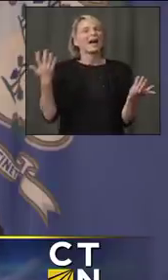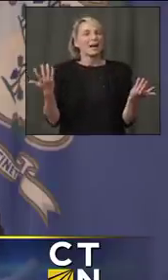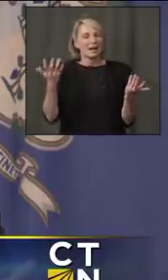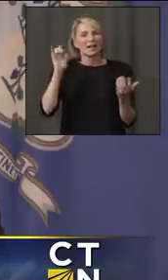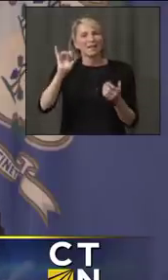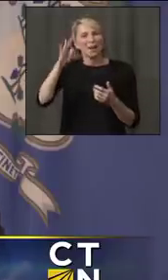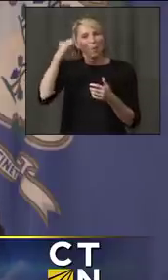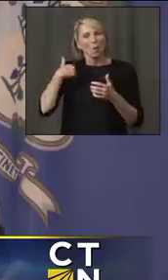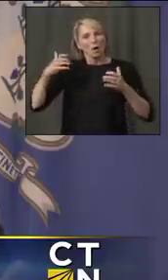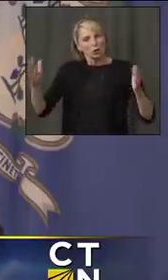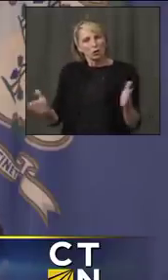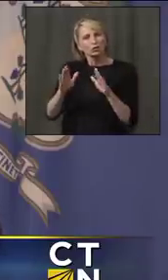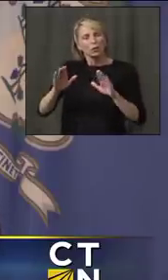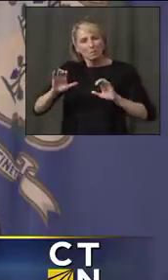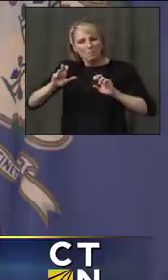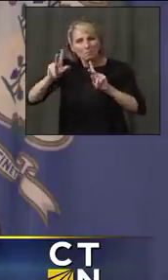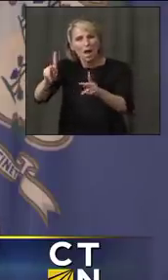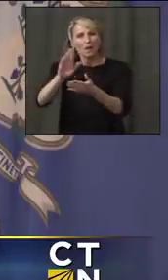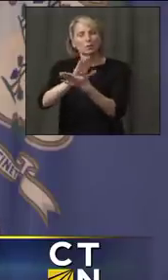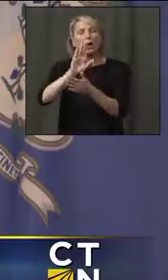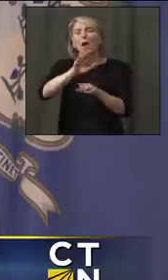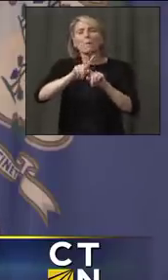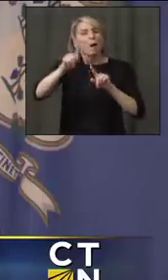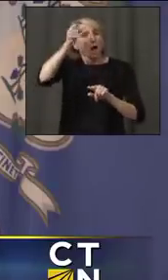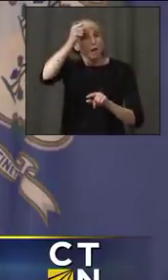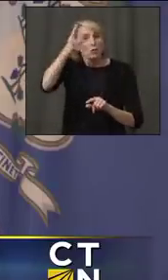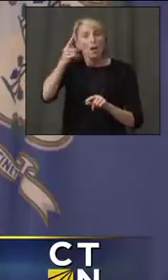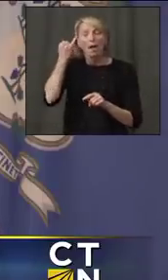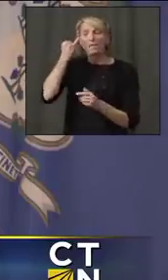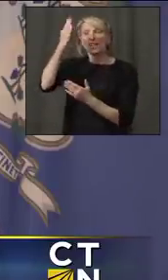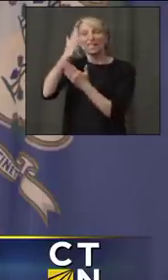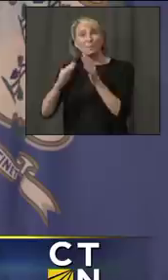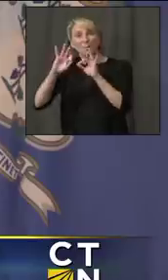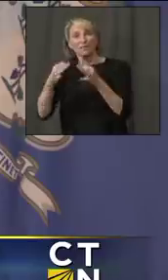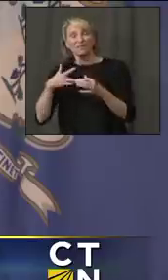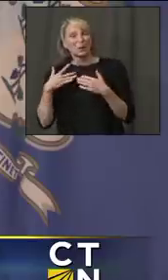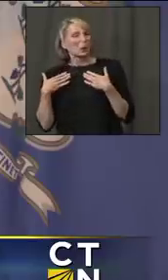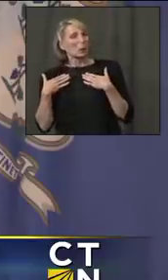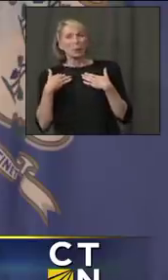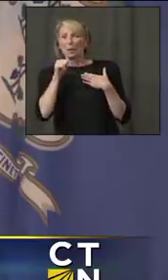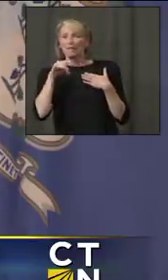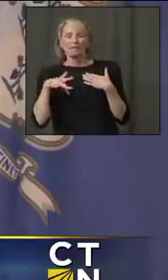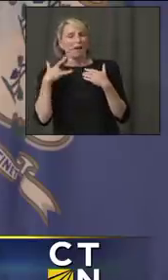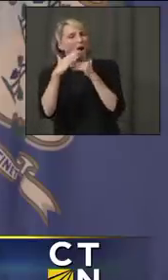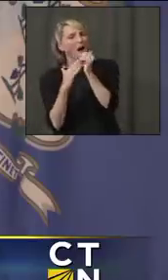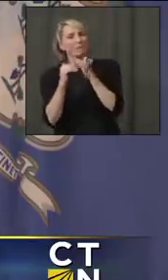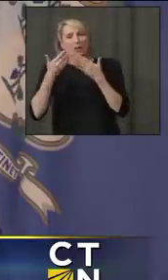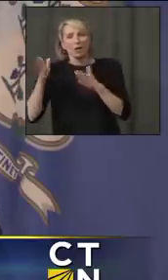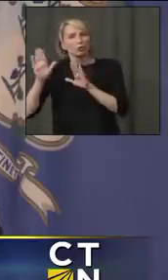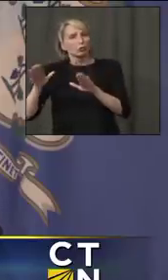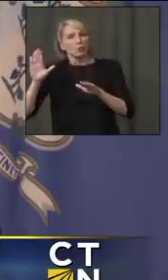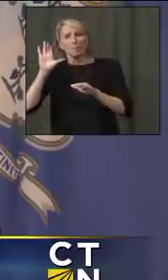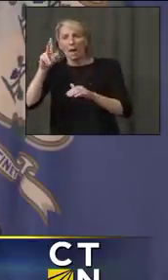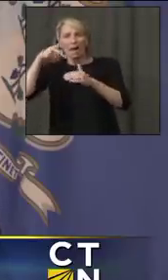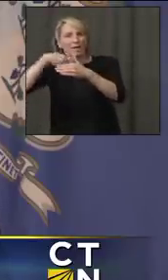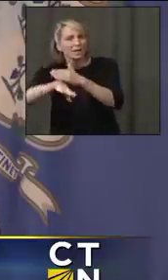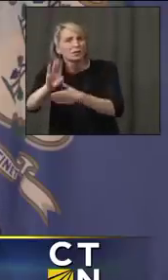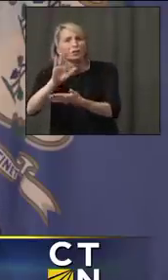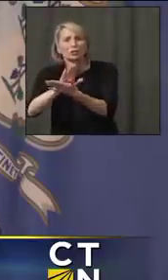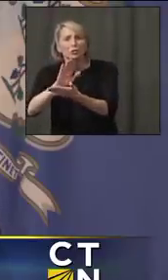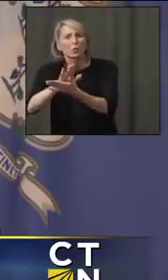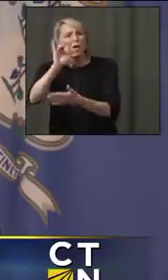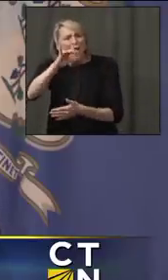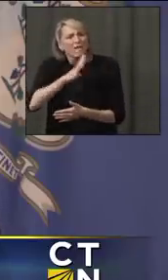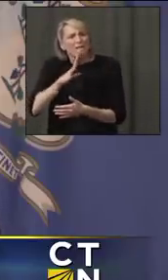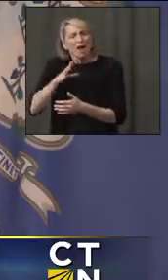comfortable going back into the classroom, we're going to make accommodations for them to stay at home. But the American Academy reinforced anything